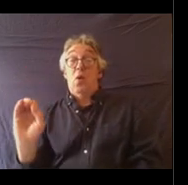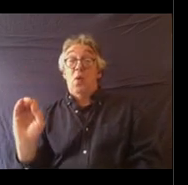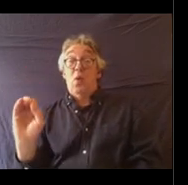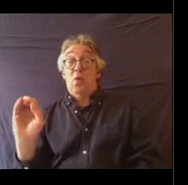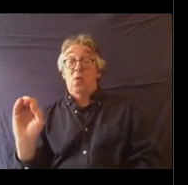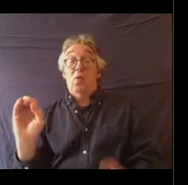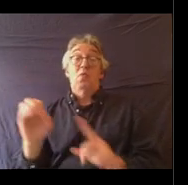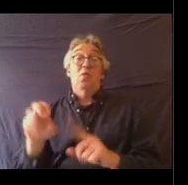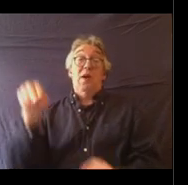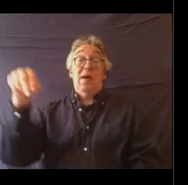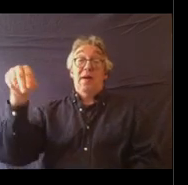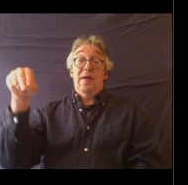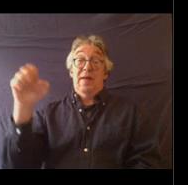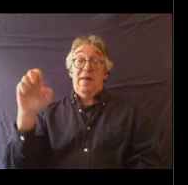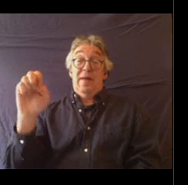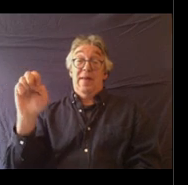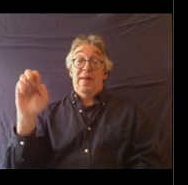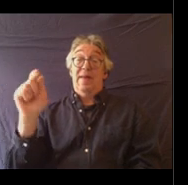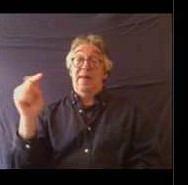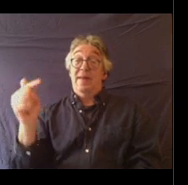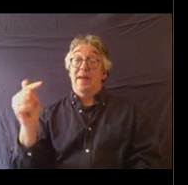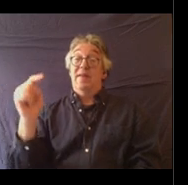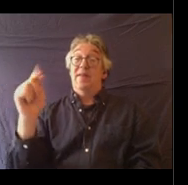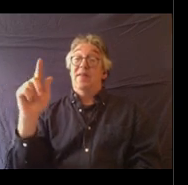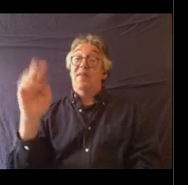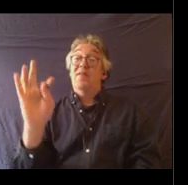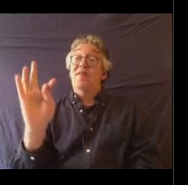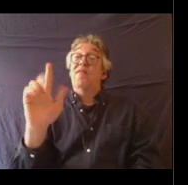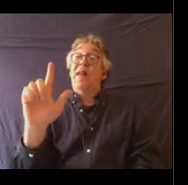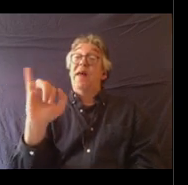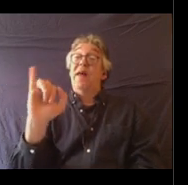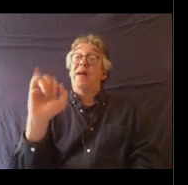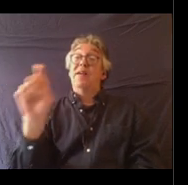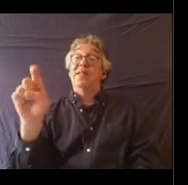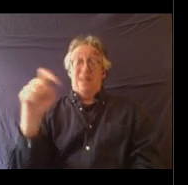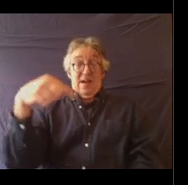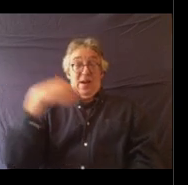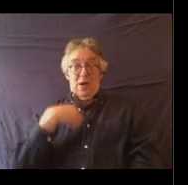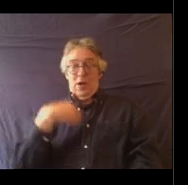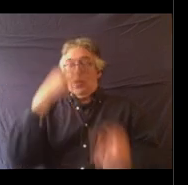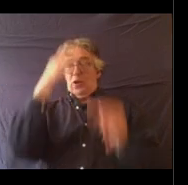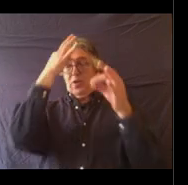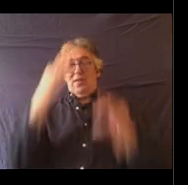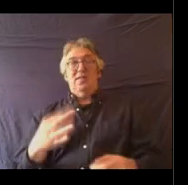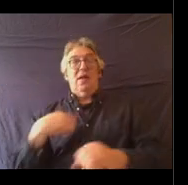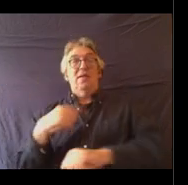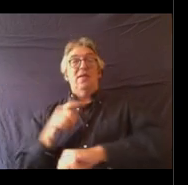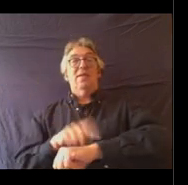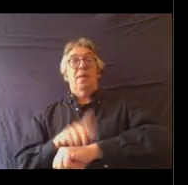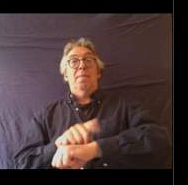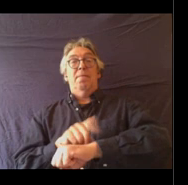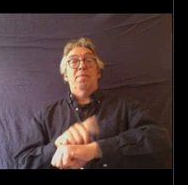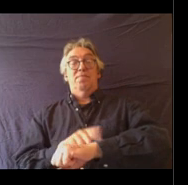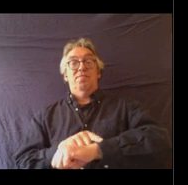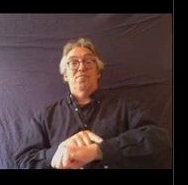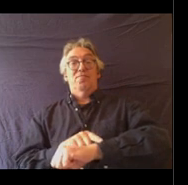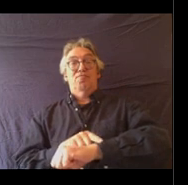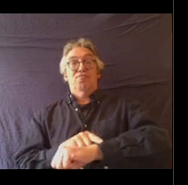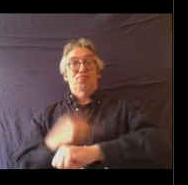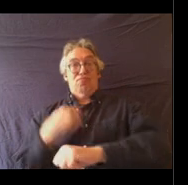landscape drastically, because you can actually, you as a consumer can choose which content